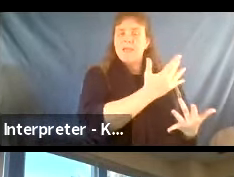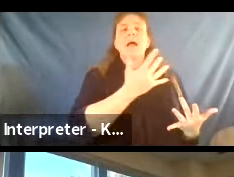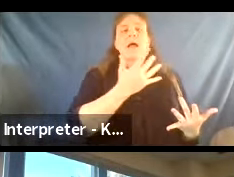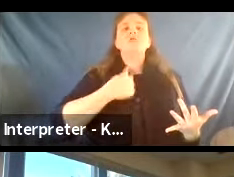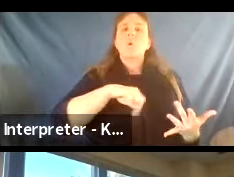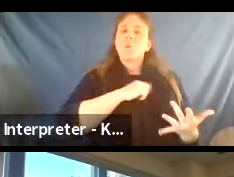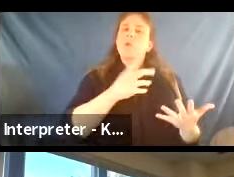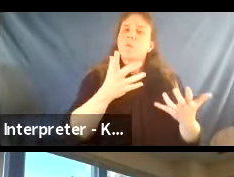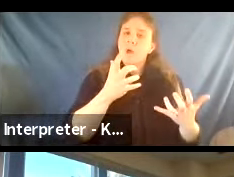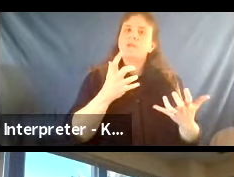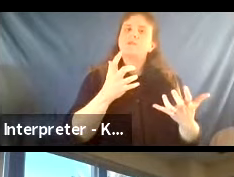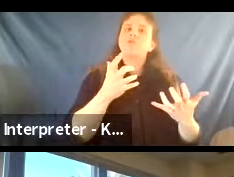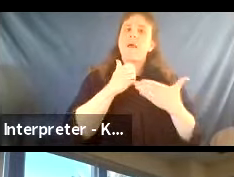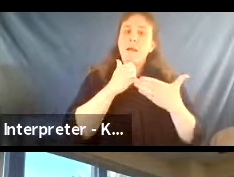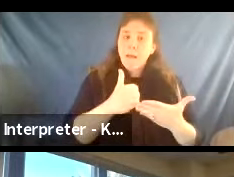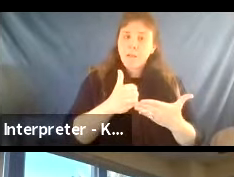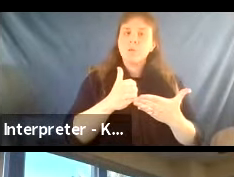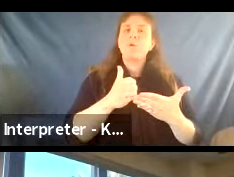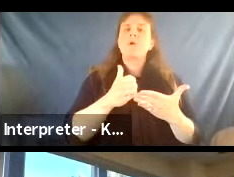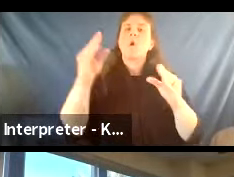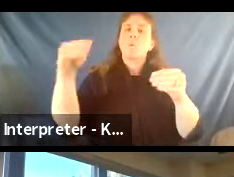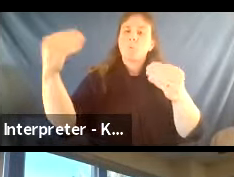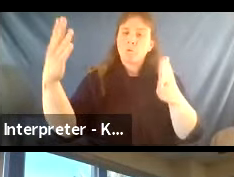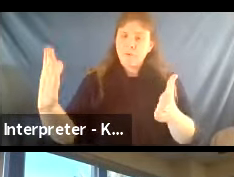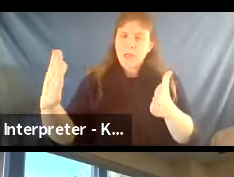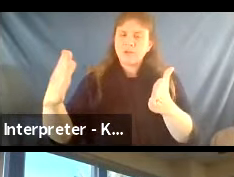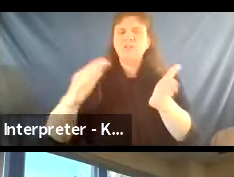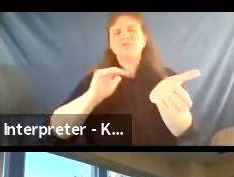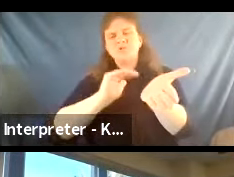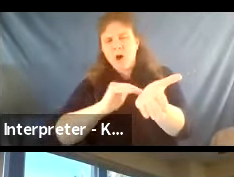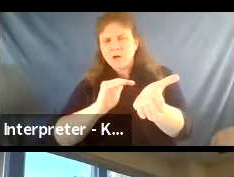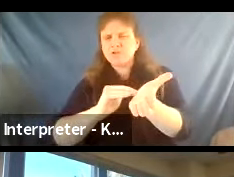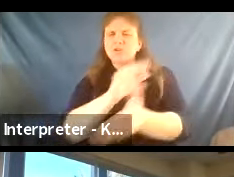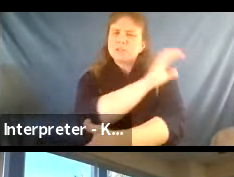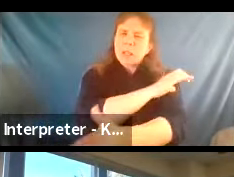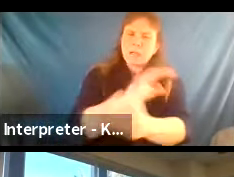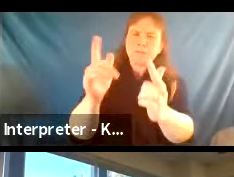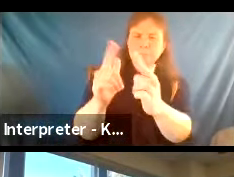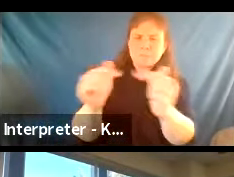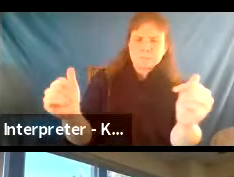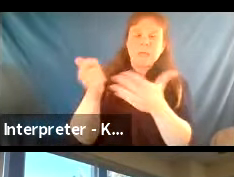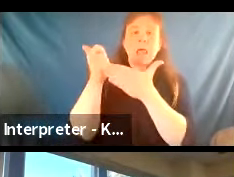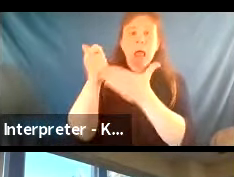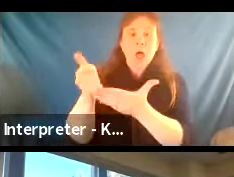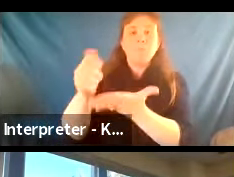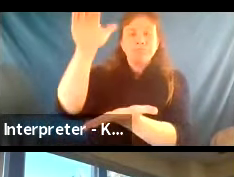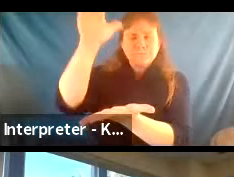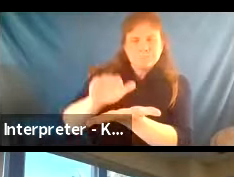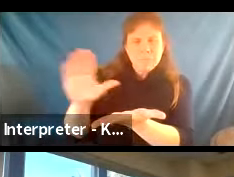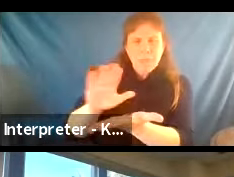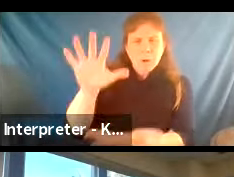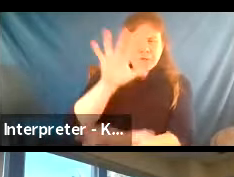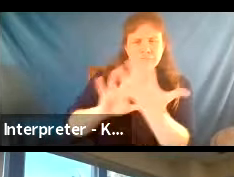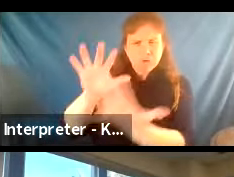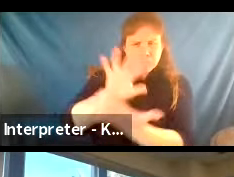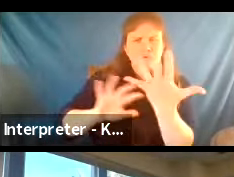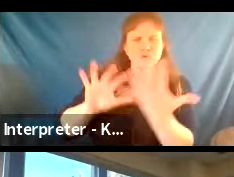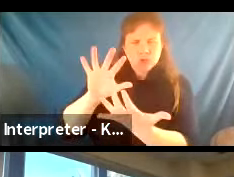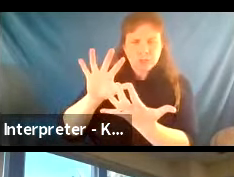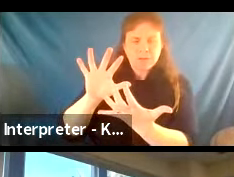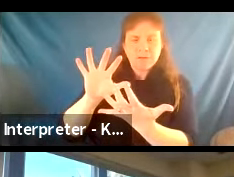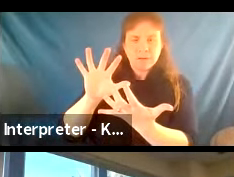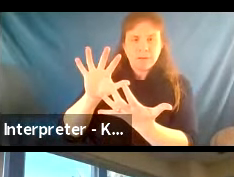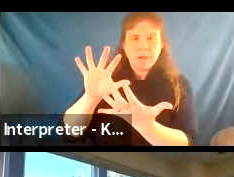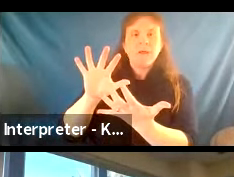providers and ourselves, and even how we look at percent of doses administered is